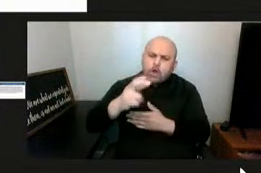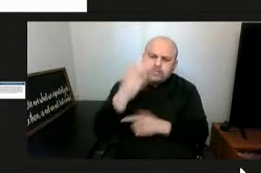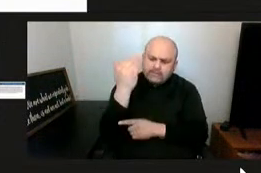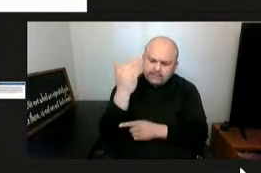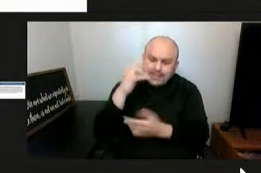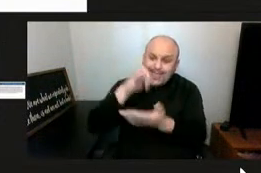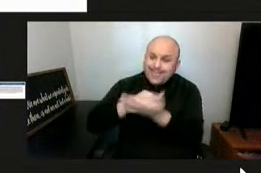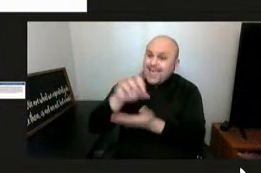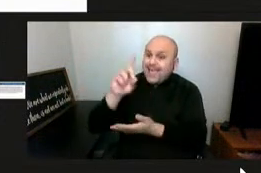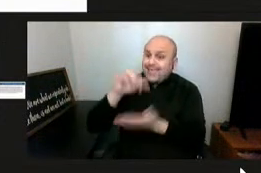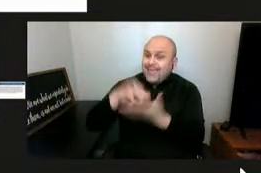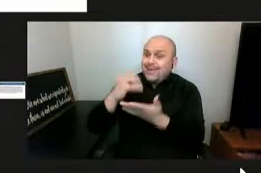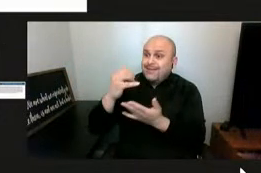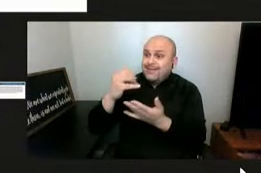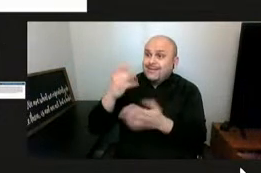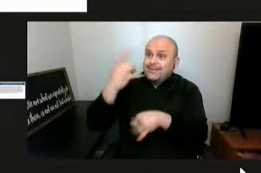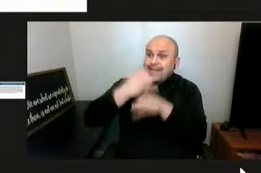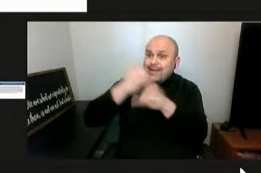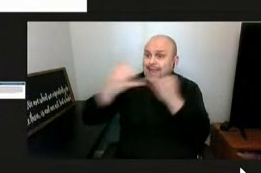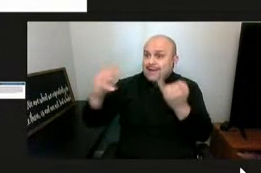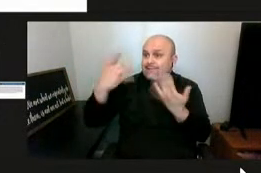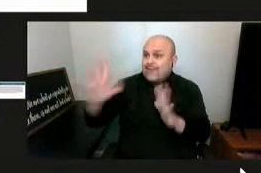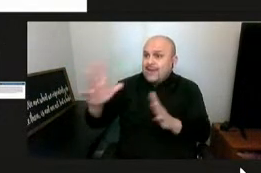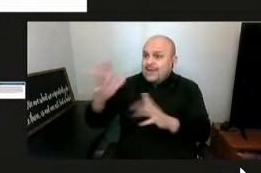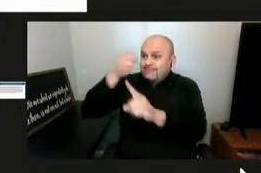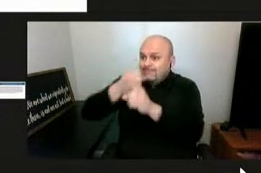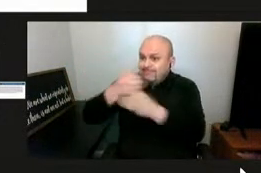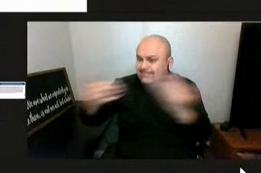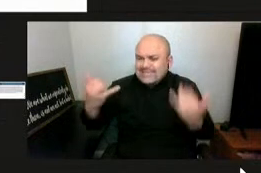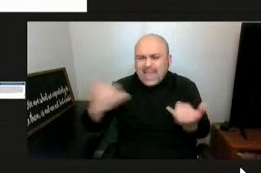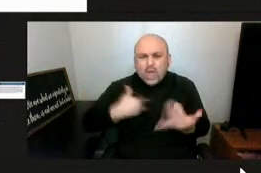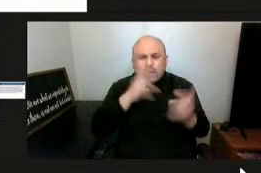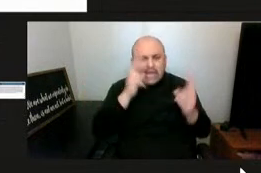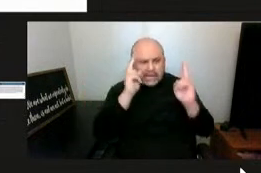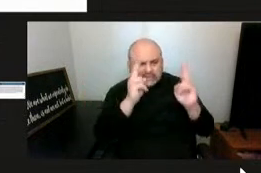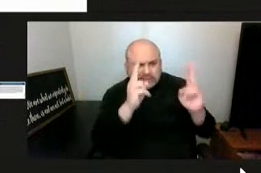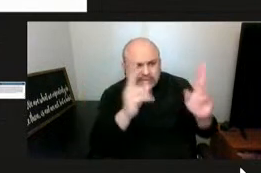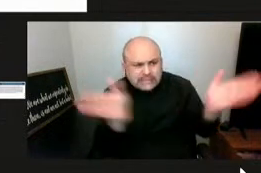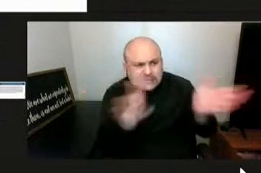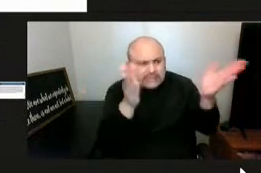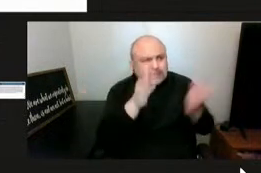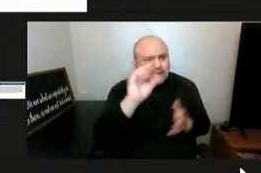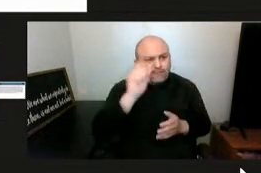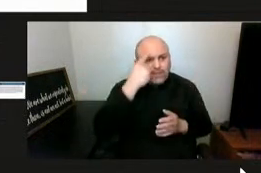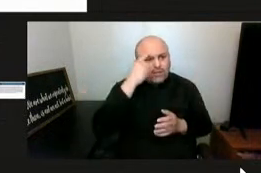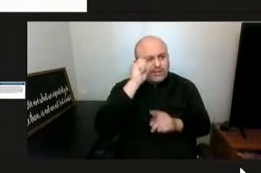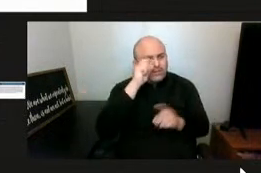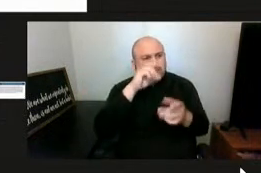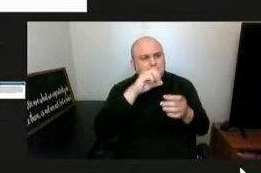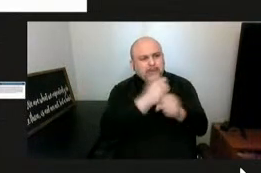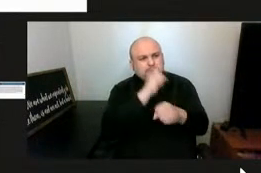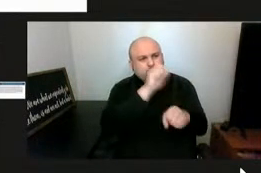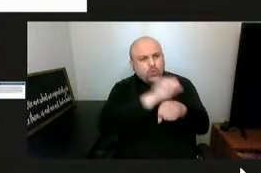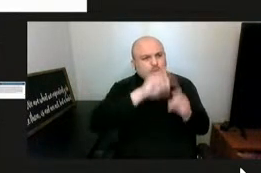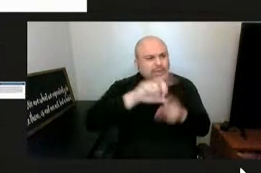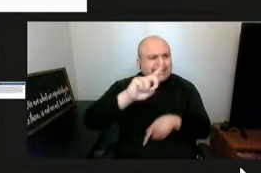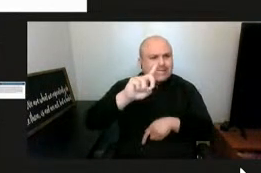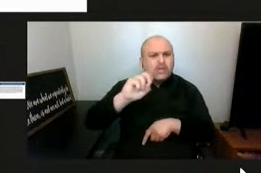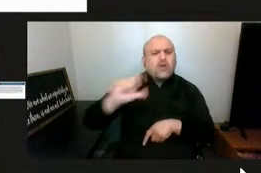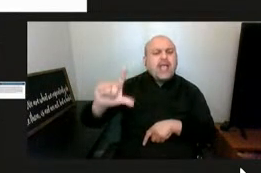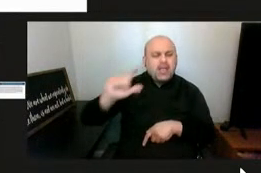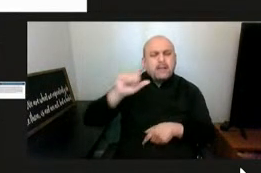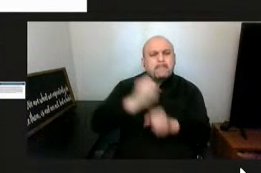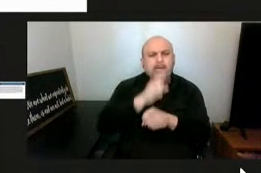deadline has come and gone. So we're re-urging the federal government to work with DOL to issue this very important